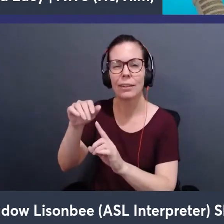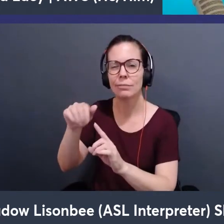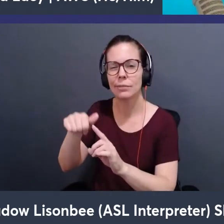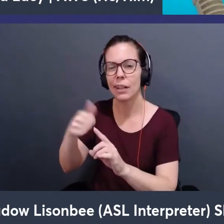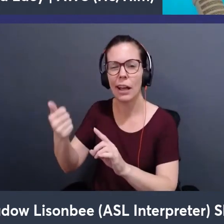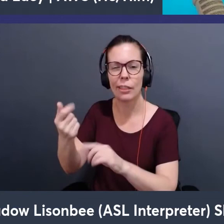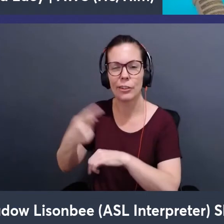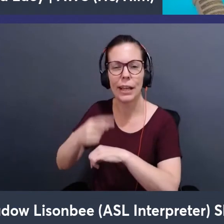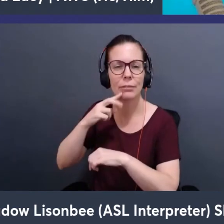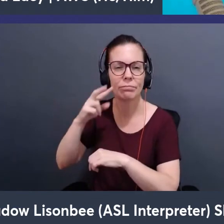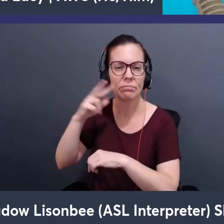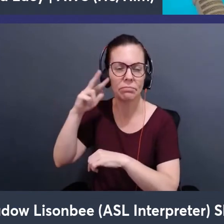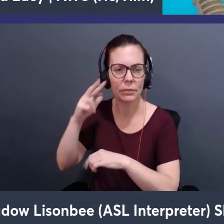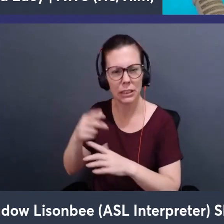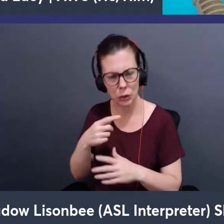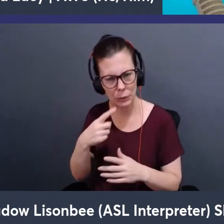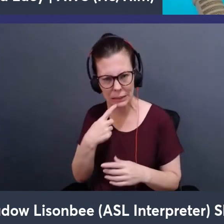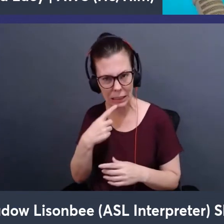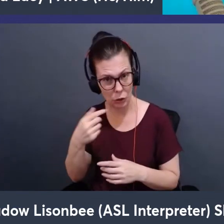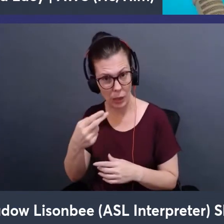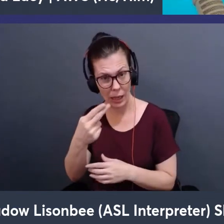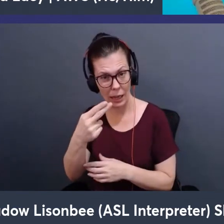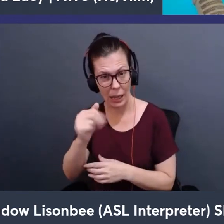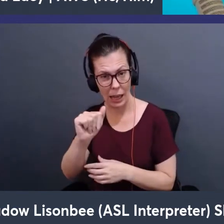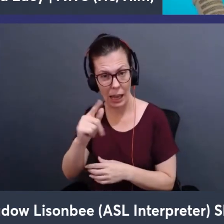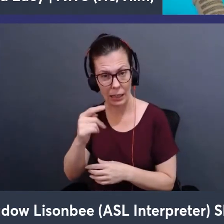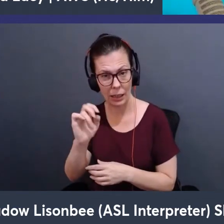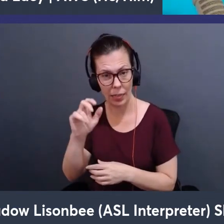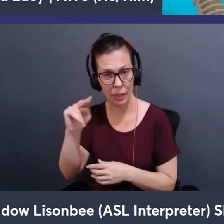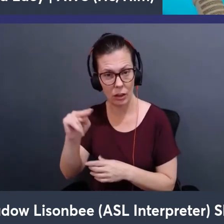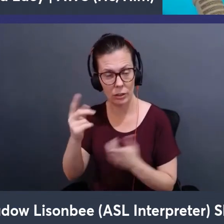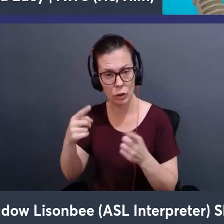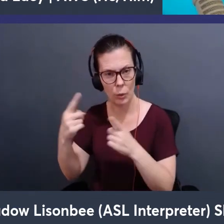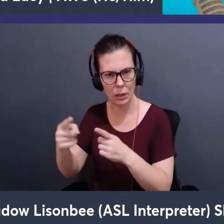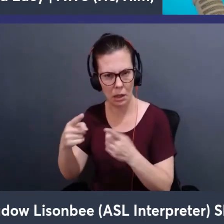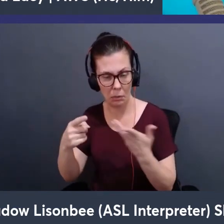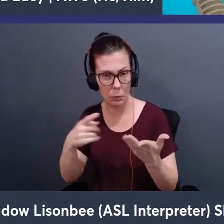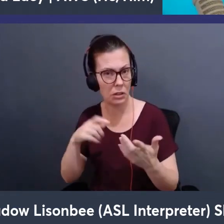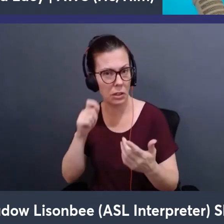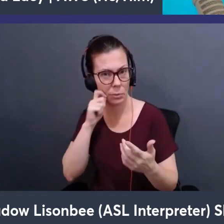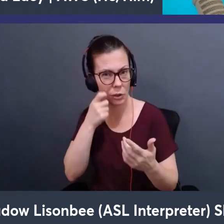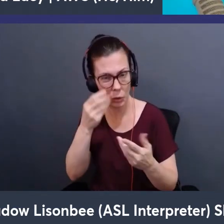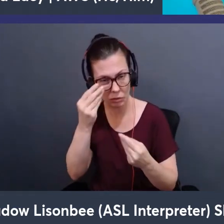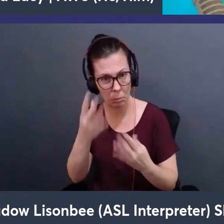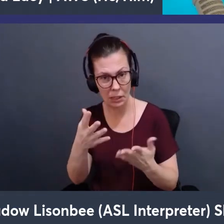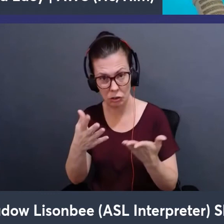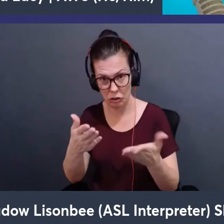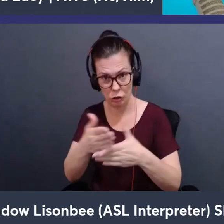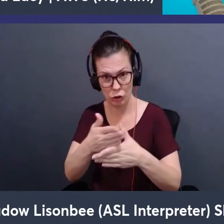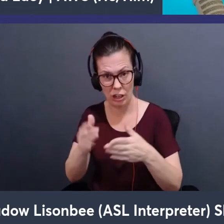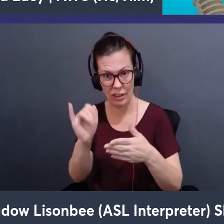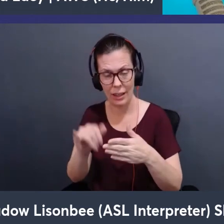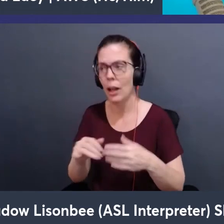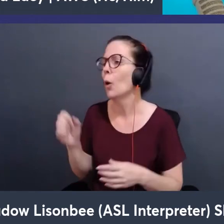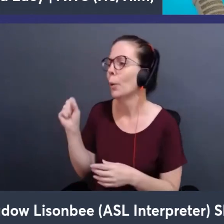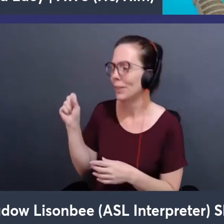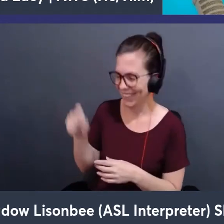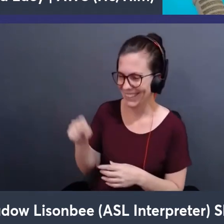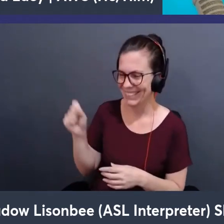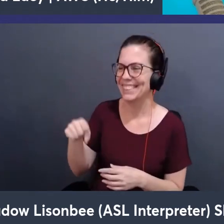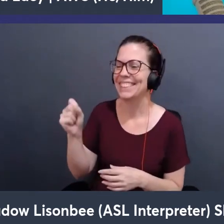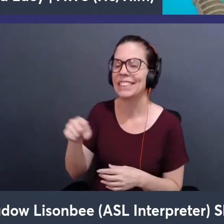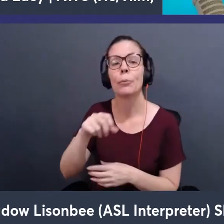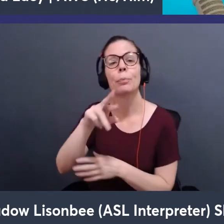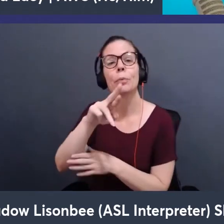about a hackathon that you had going on and some pretty cool information going on there. Can you share some more info on that? Oh, yeah. So at